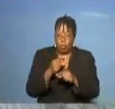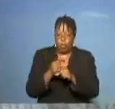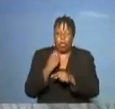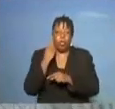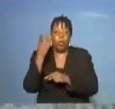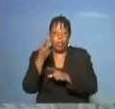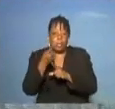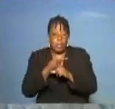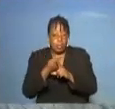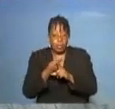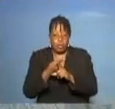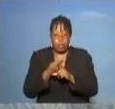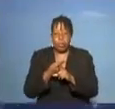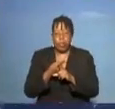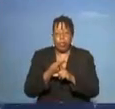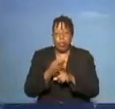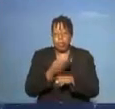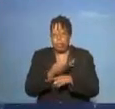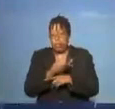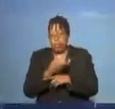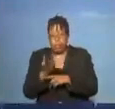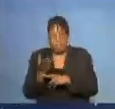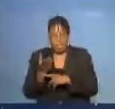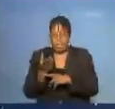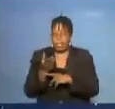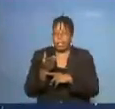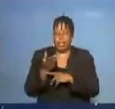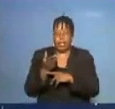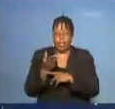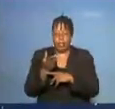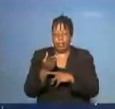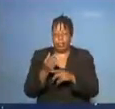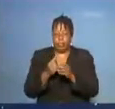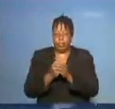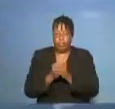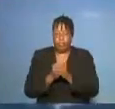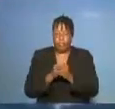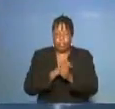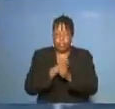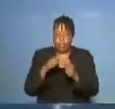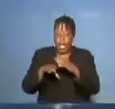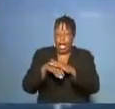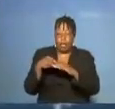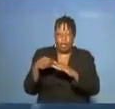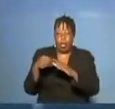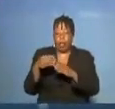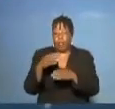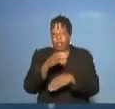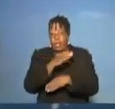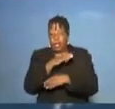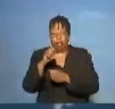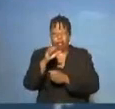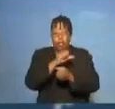warming temperatures, etc. These intense and regular and out of character storms, late season